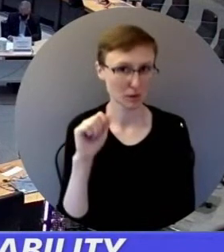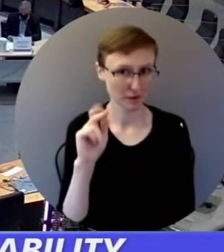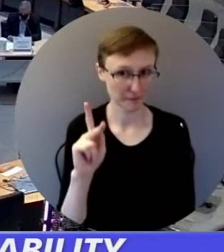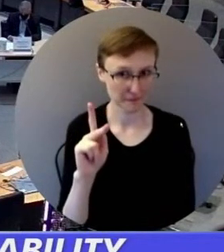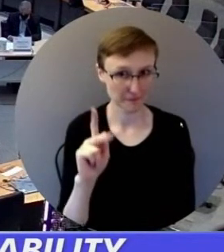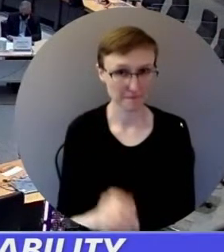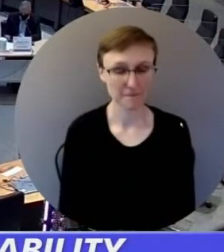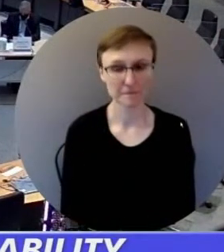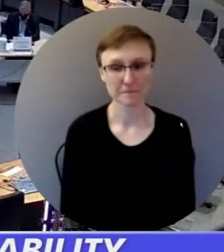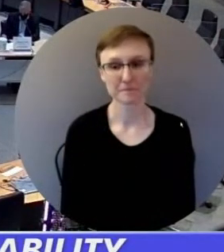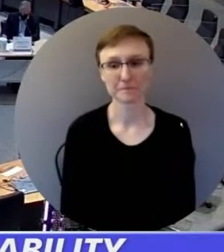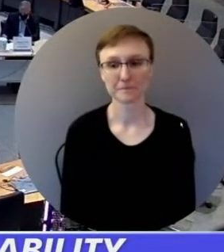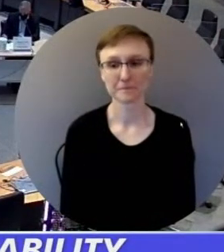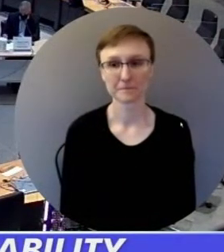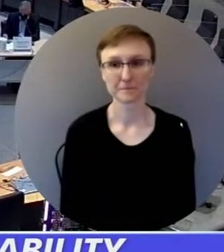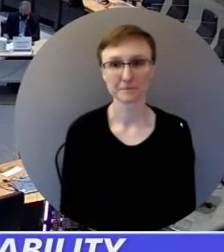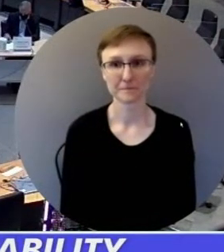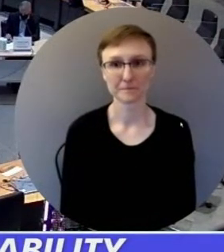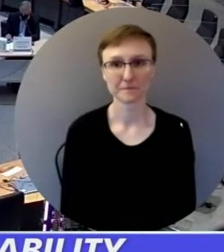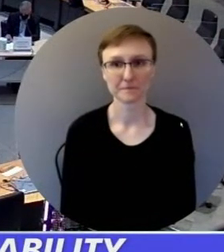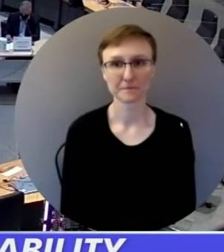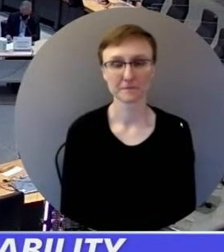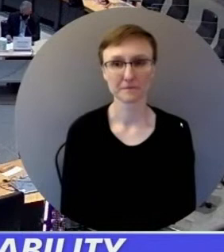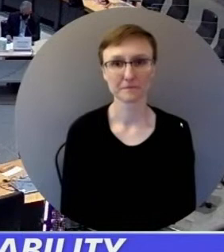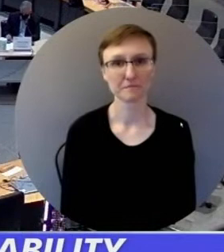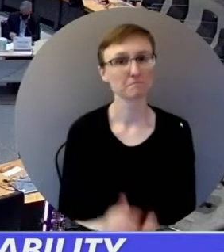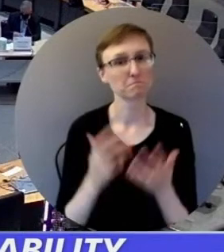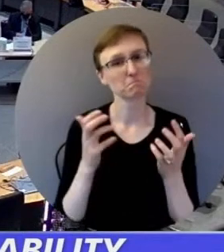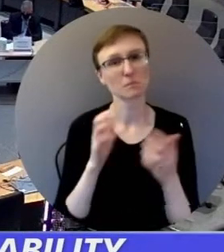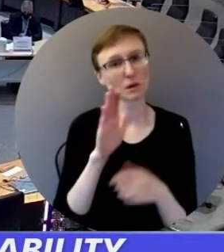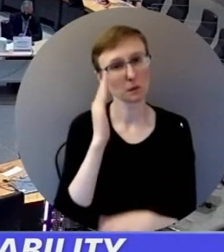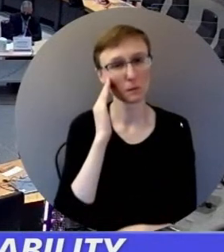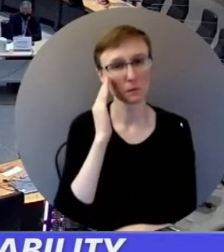topic. I would like to have your opinion.